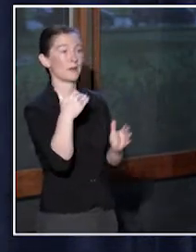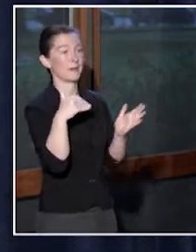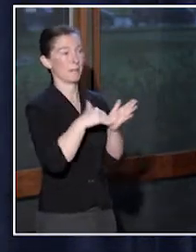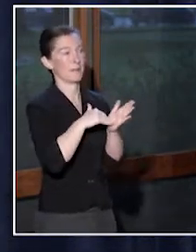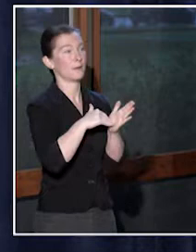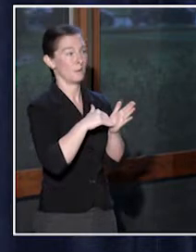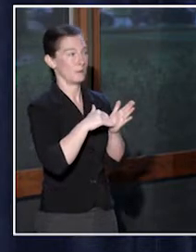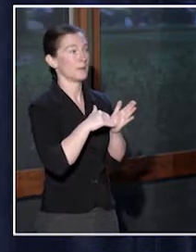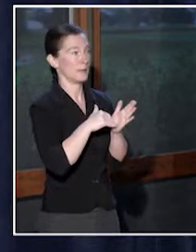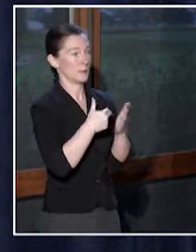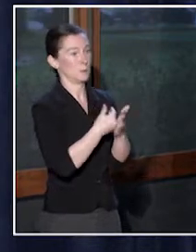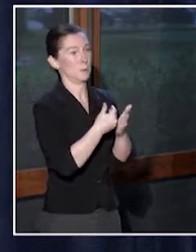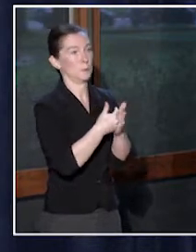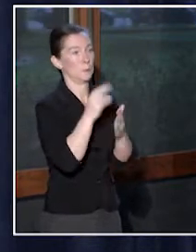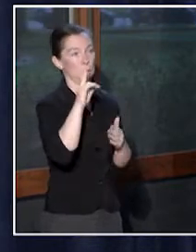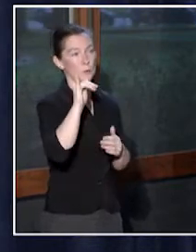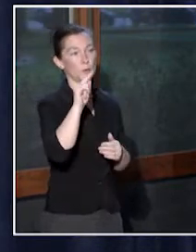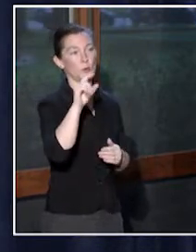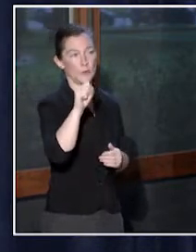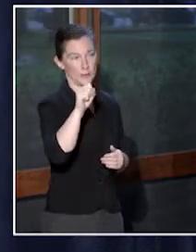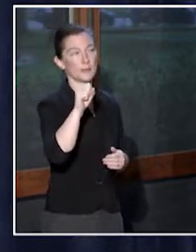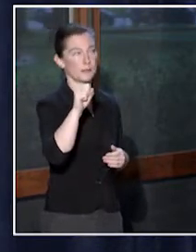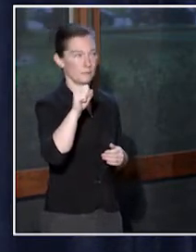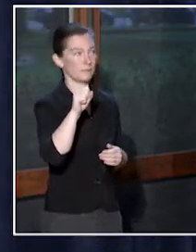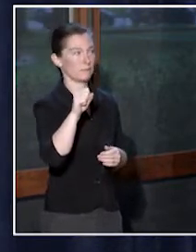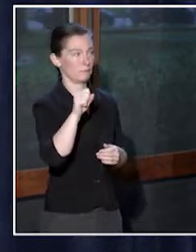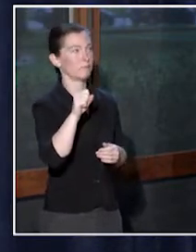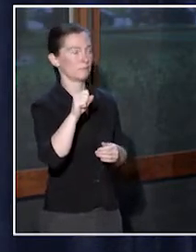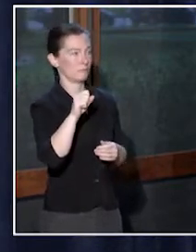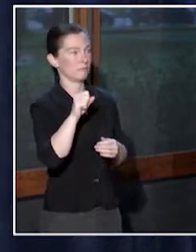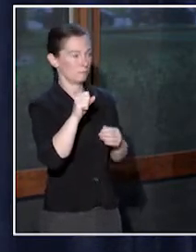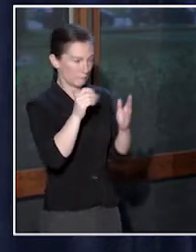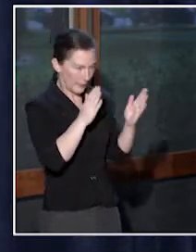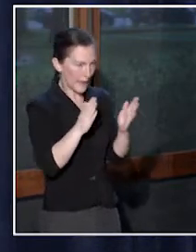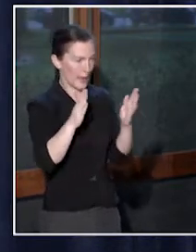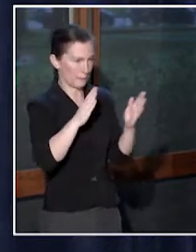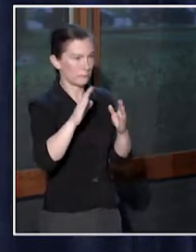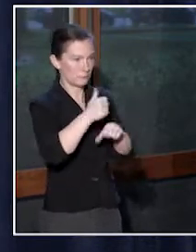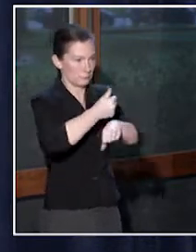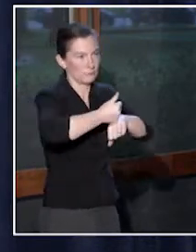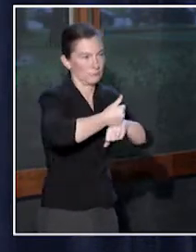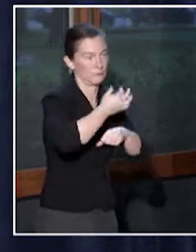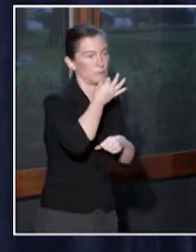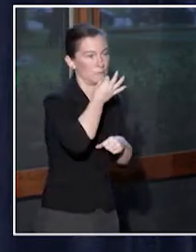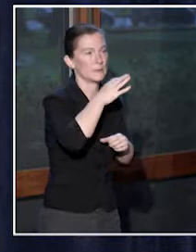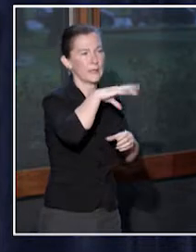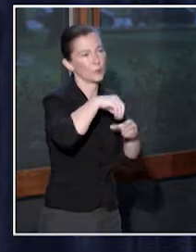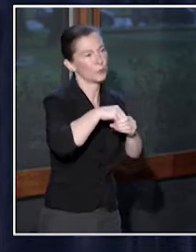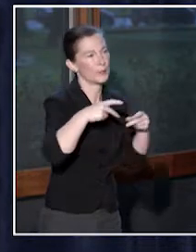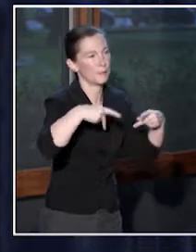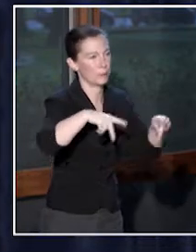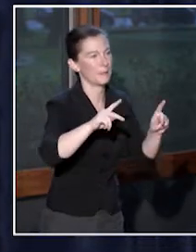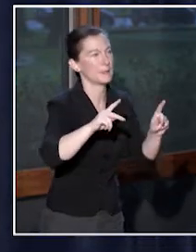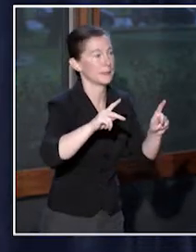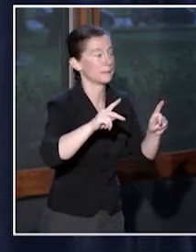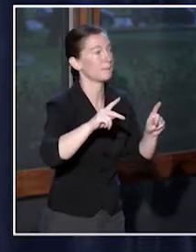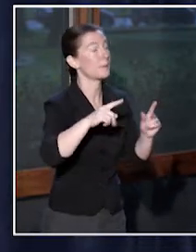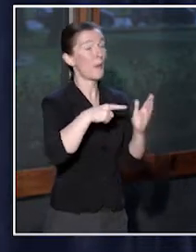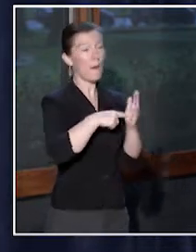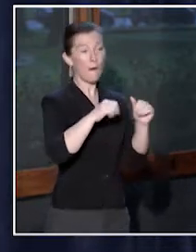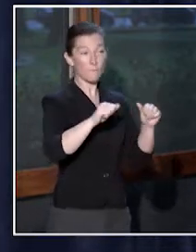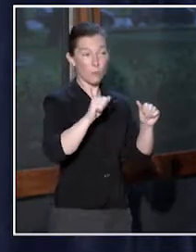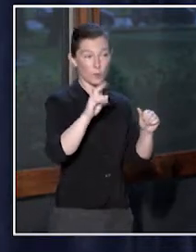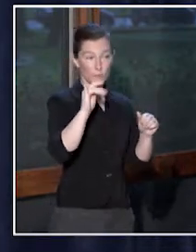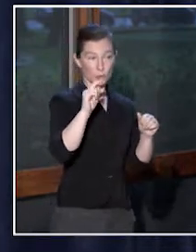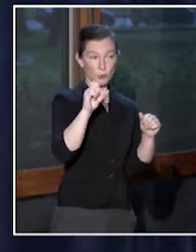14,000 units in the production pipeline, including the permits. What about affordable units, you may ask?